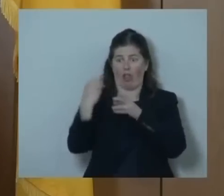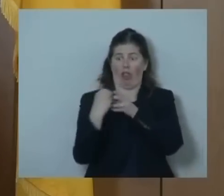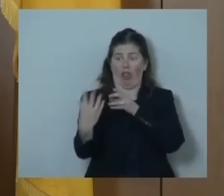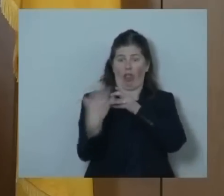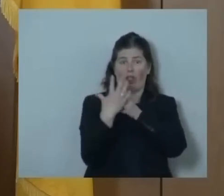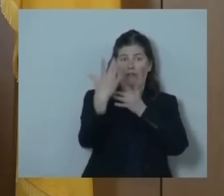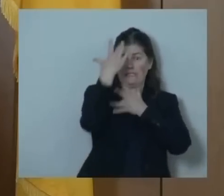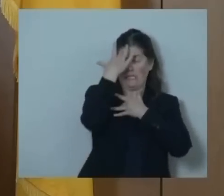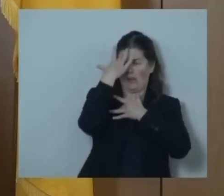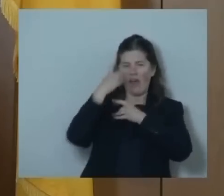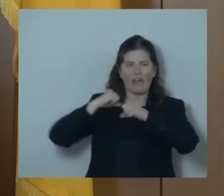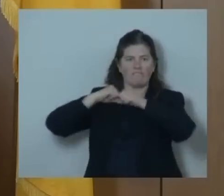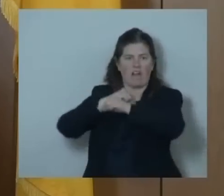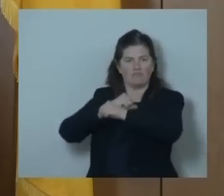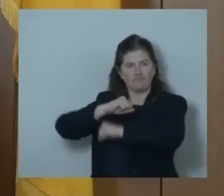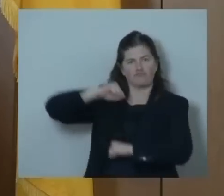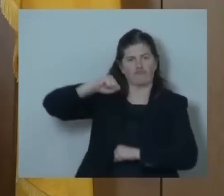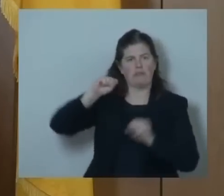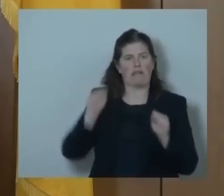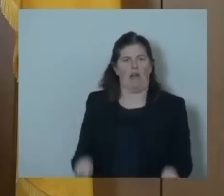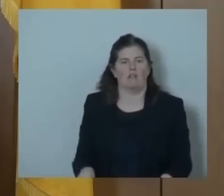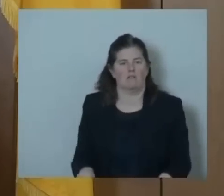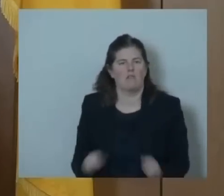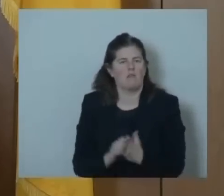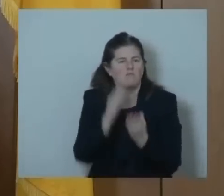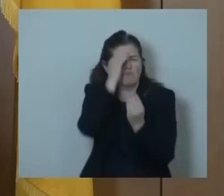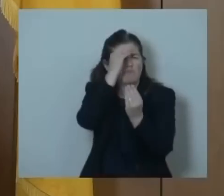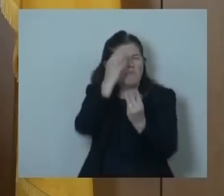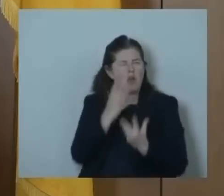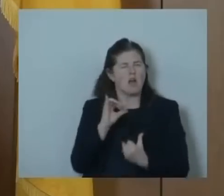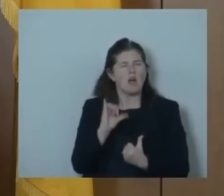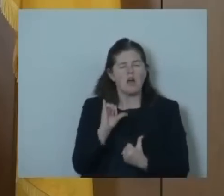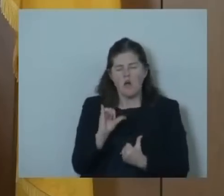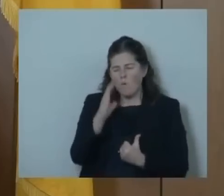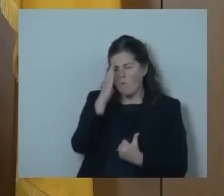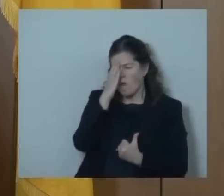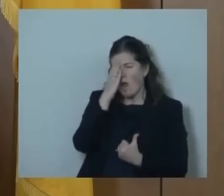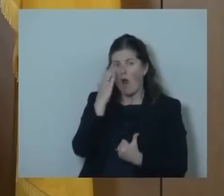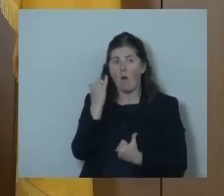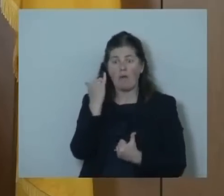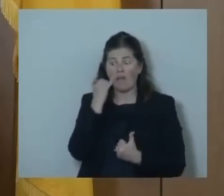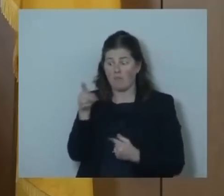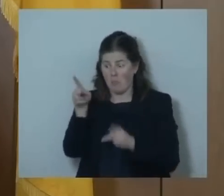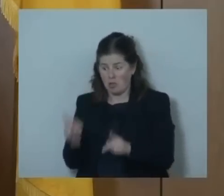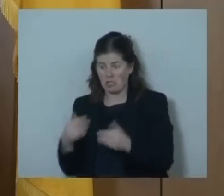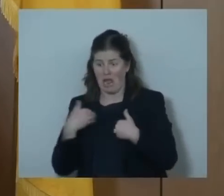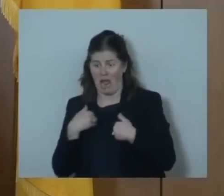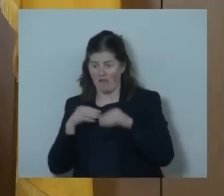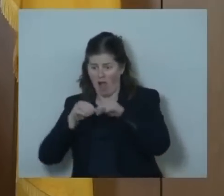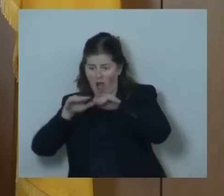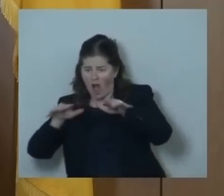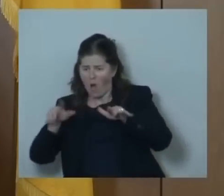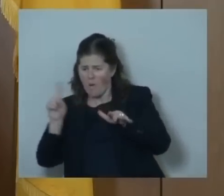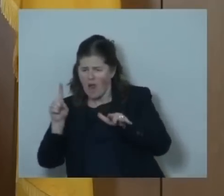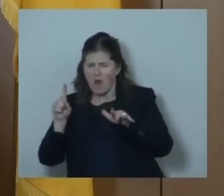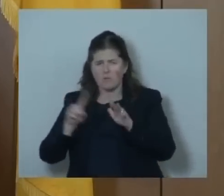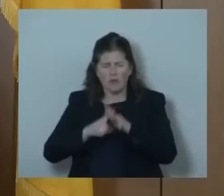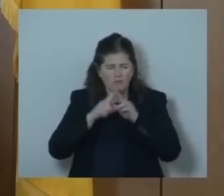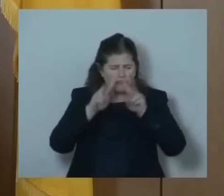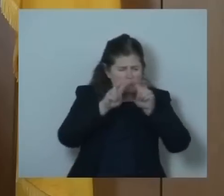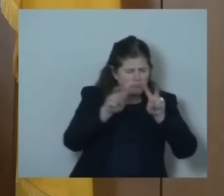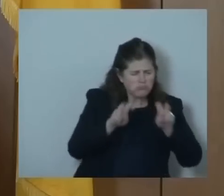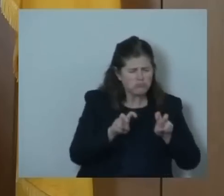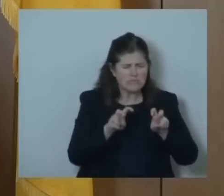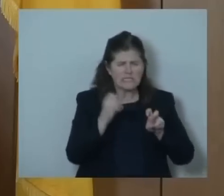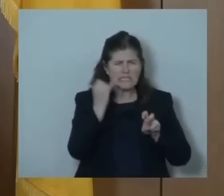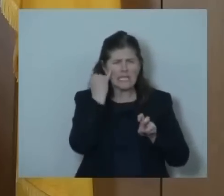you. That gives us some information so that we can figure out how prevalent it is, where was it, and we can start to look at